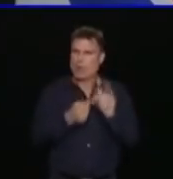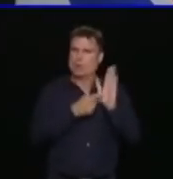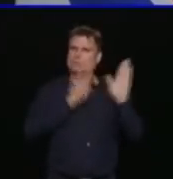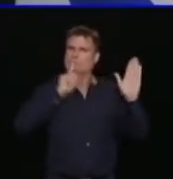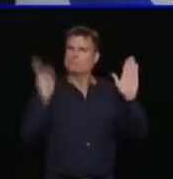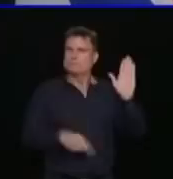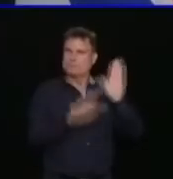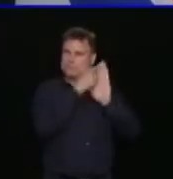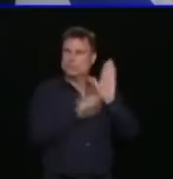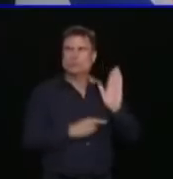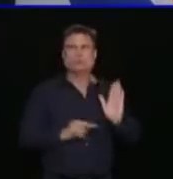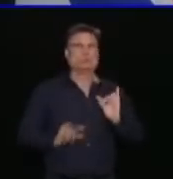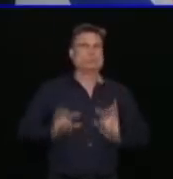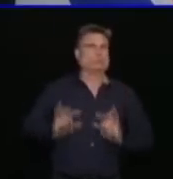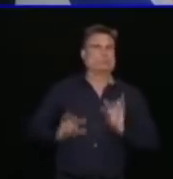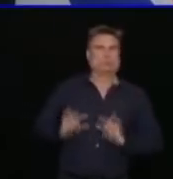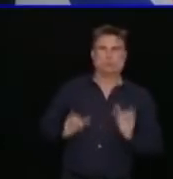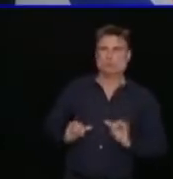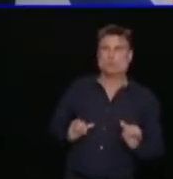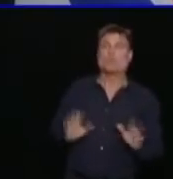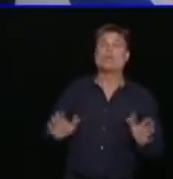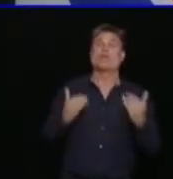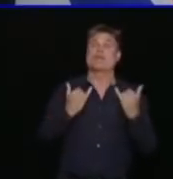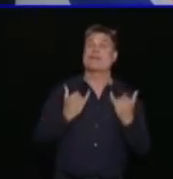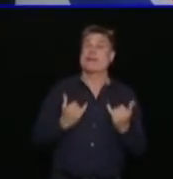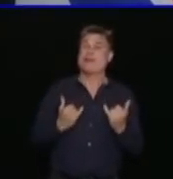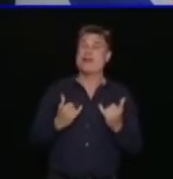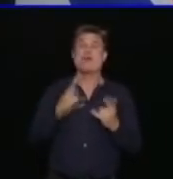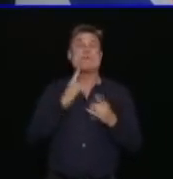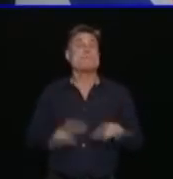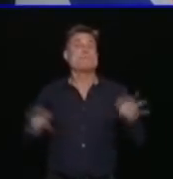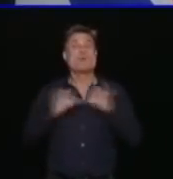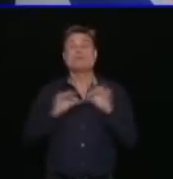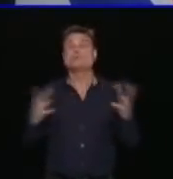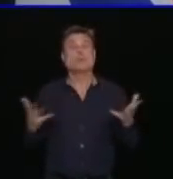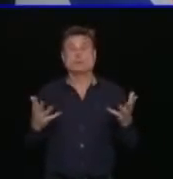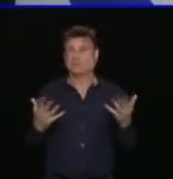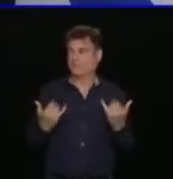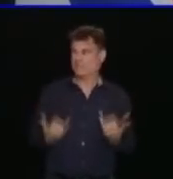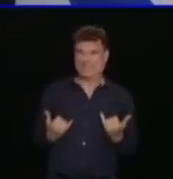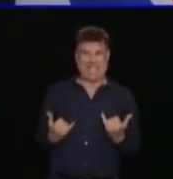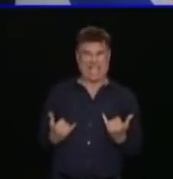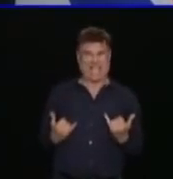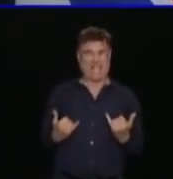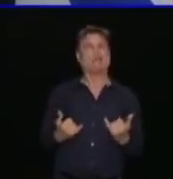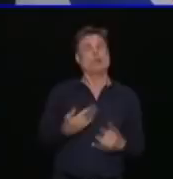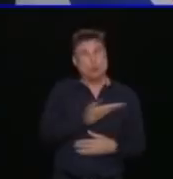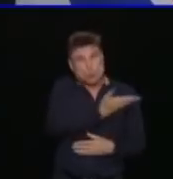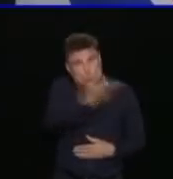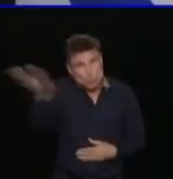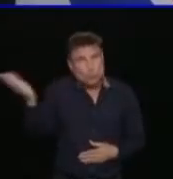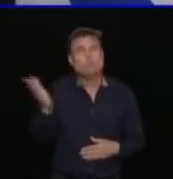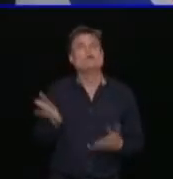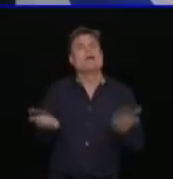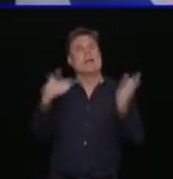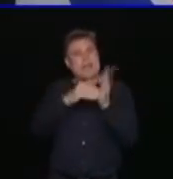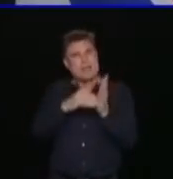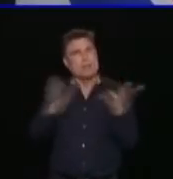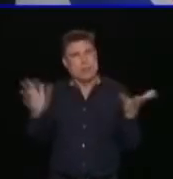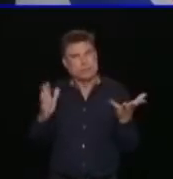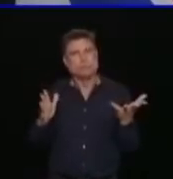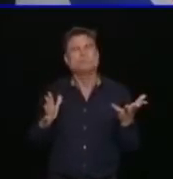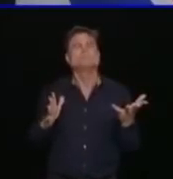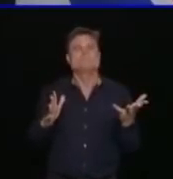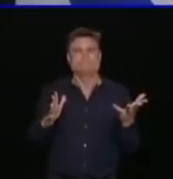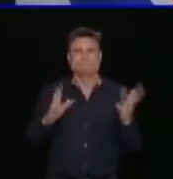moment to reflect on and to recommit ourselves to that. In terms of the modeling today, I just want to note 3 things. First